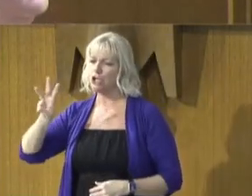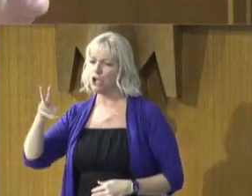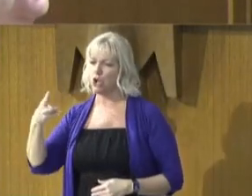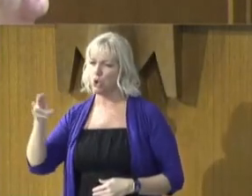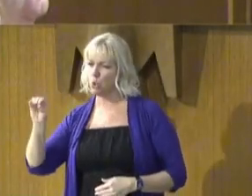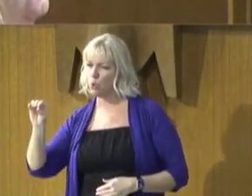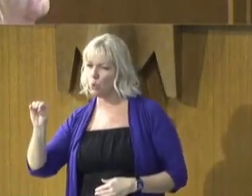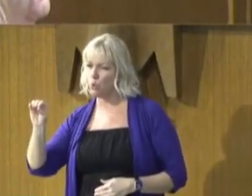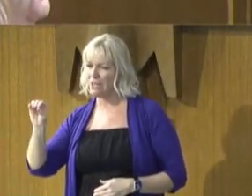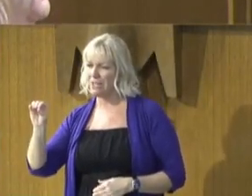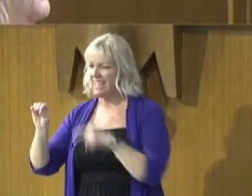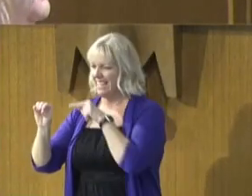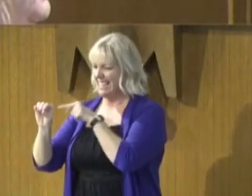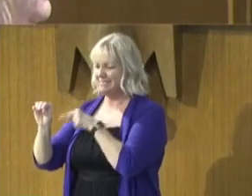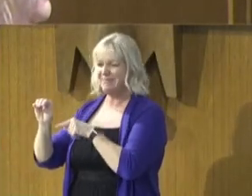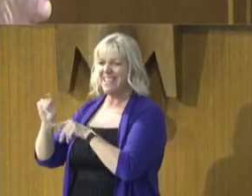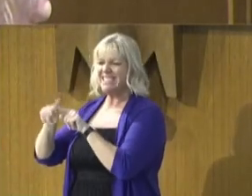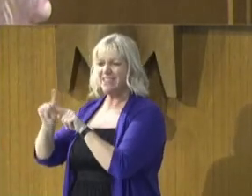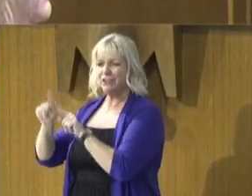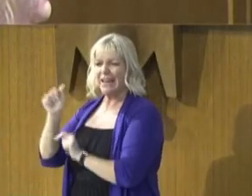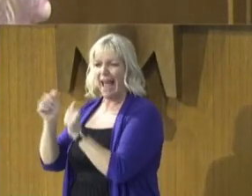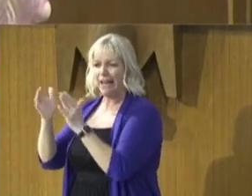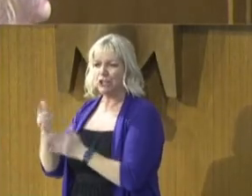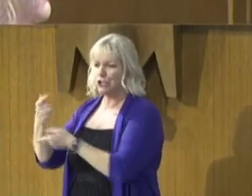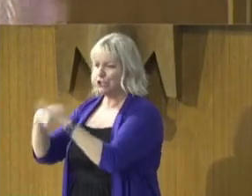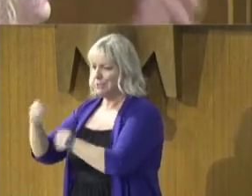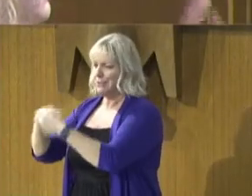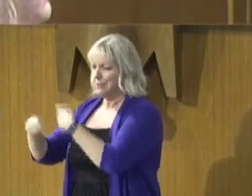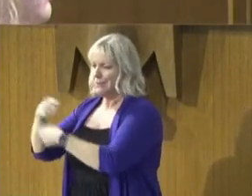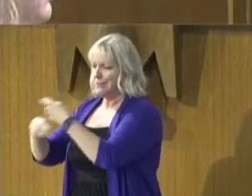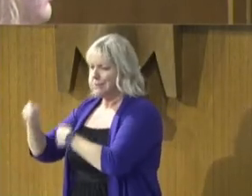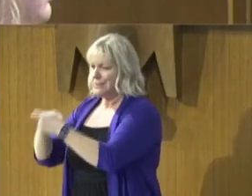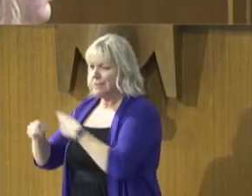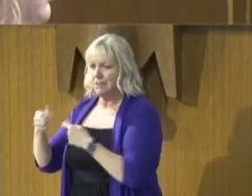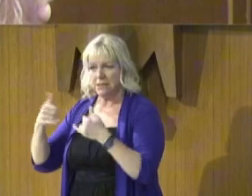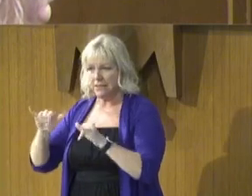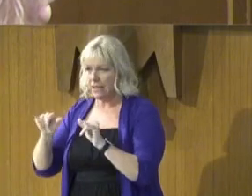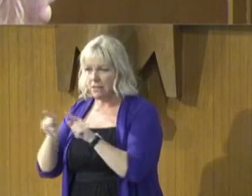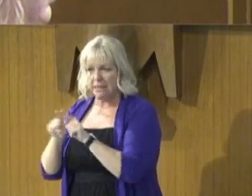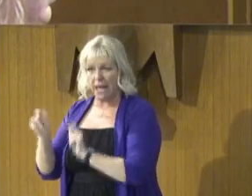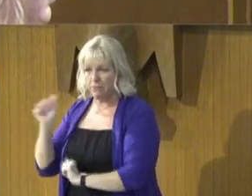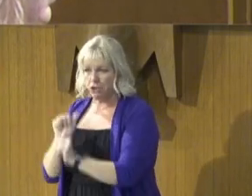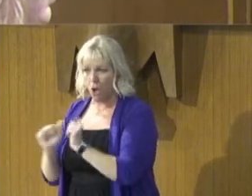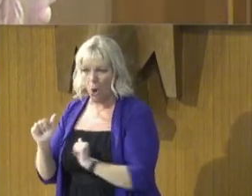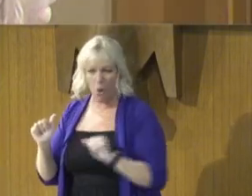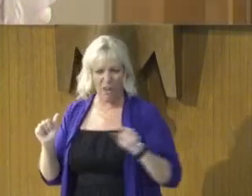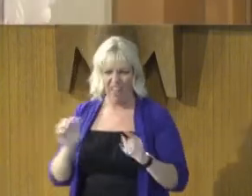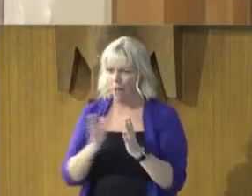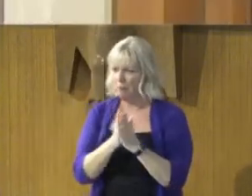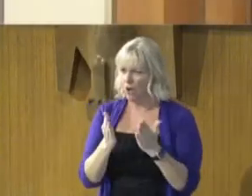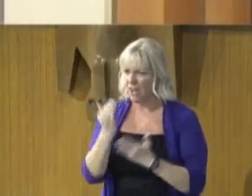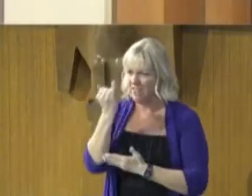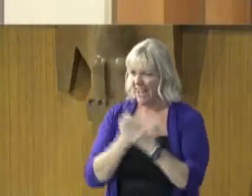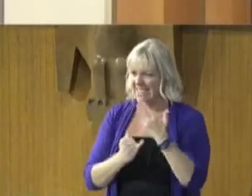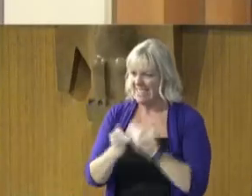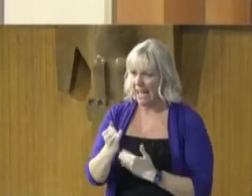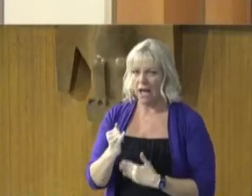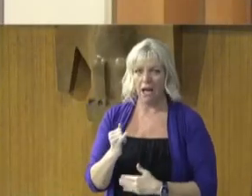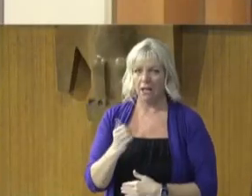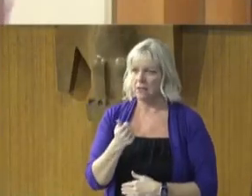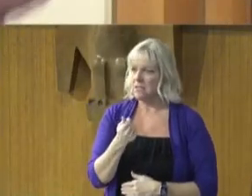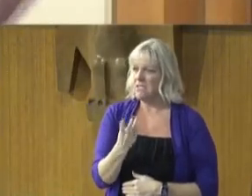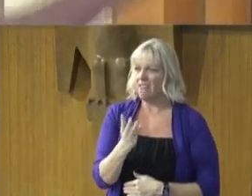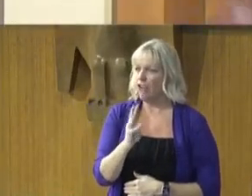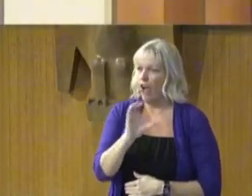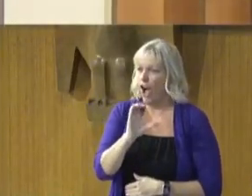as different actors have played Doctor Who throughout history, and it's still the same TV show, the book of Isaiah was actually written over hundreds of